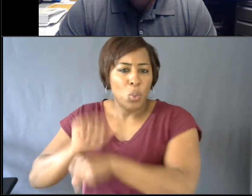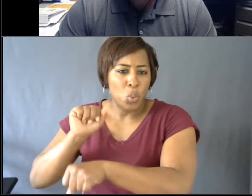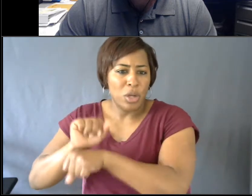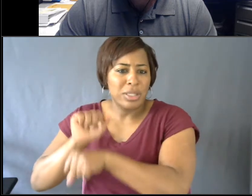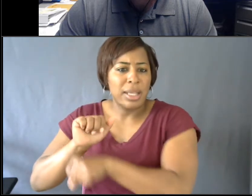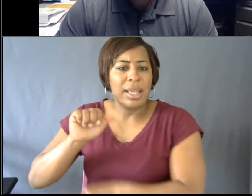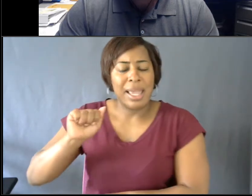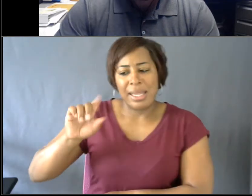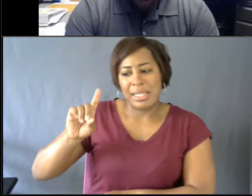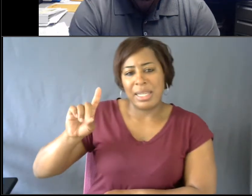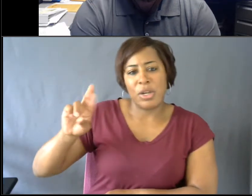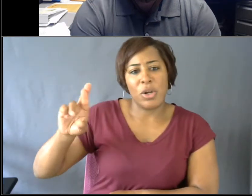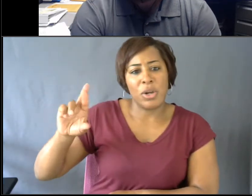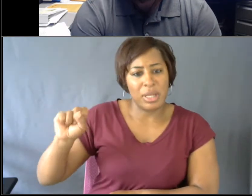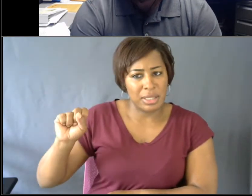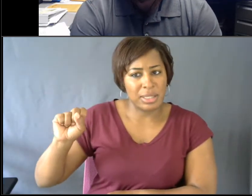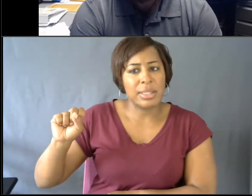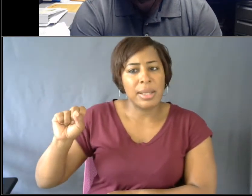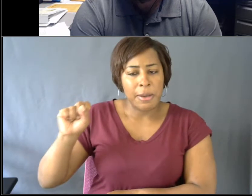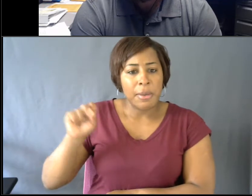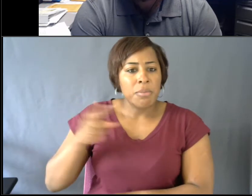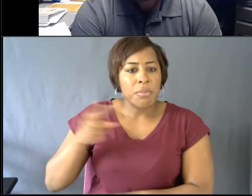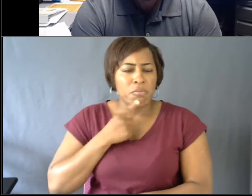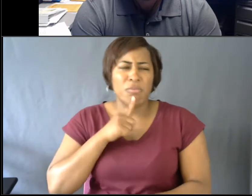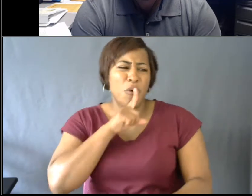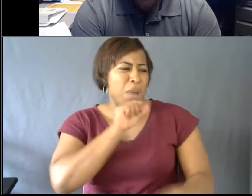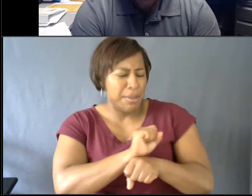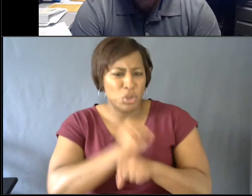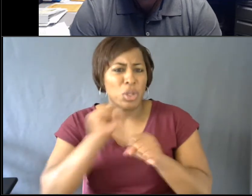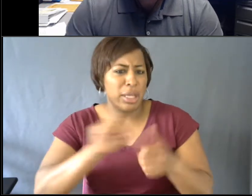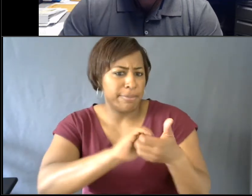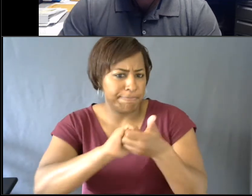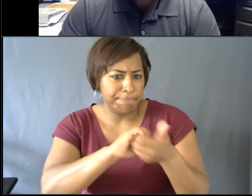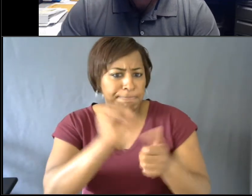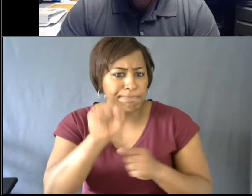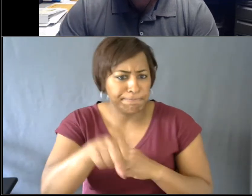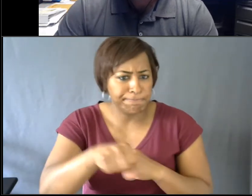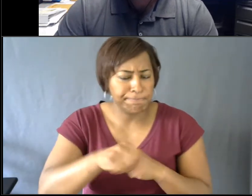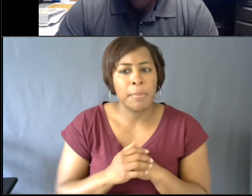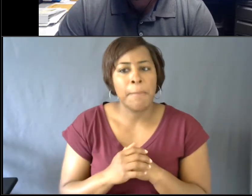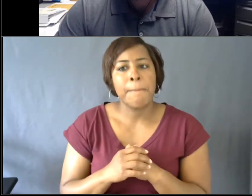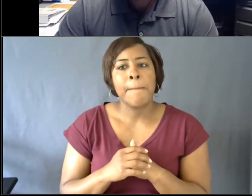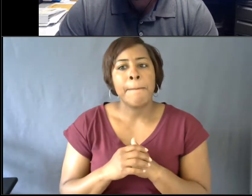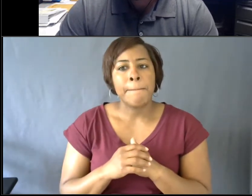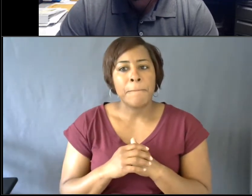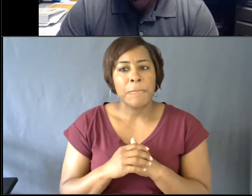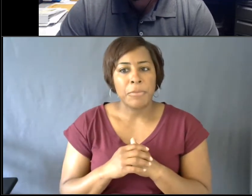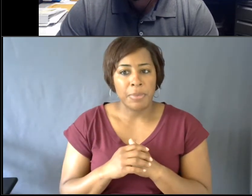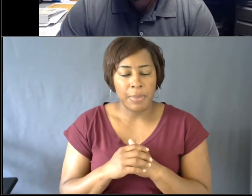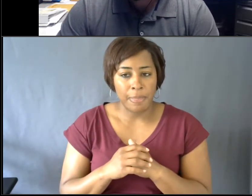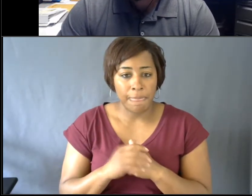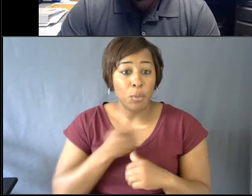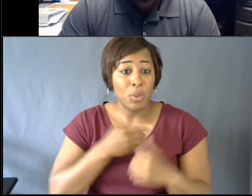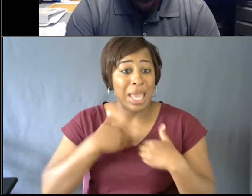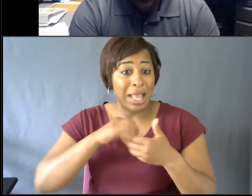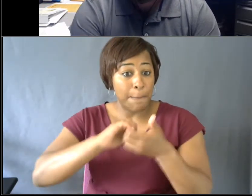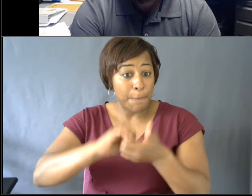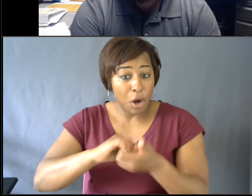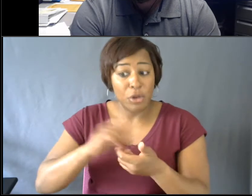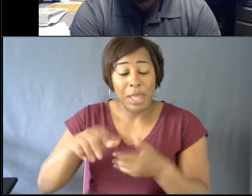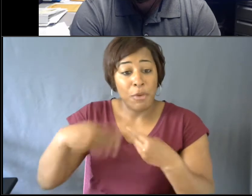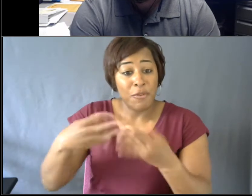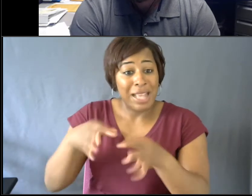Rehabilitation Services, he said absolutely. And so then we had a partner. They were able to provide